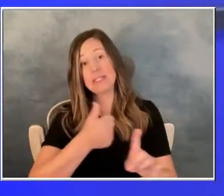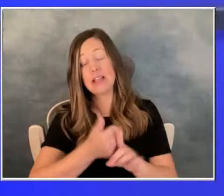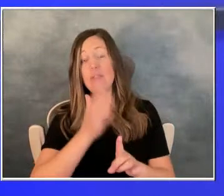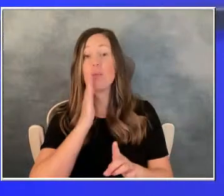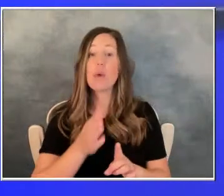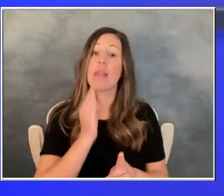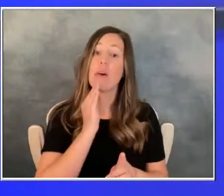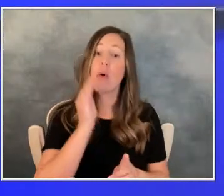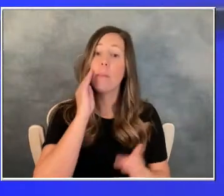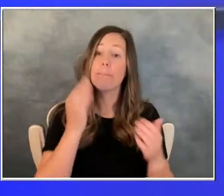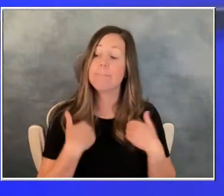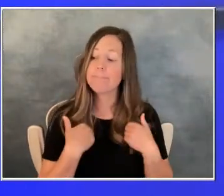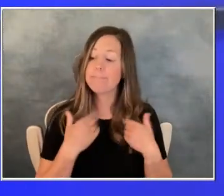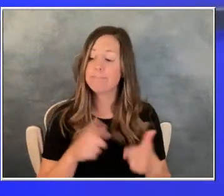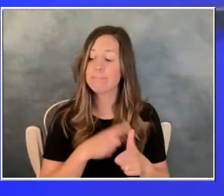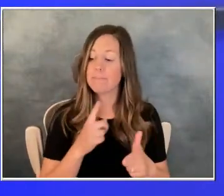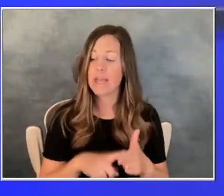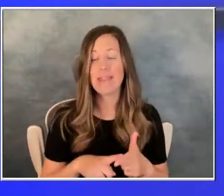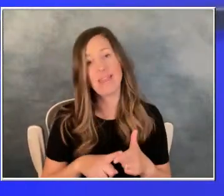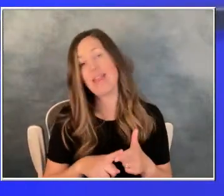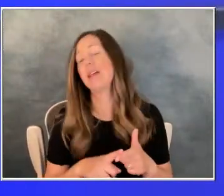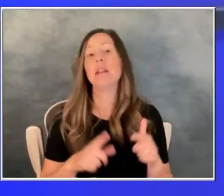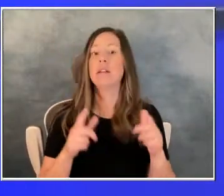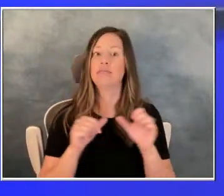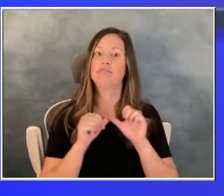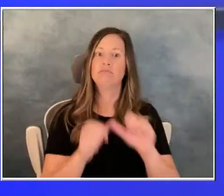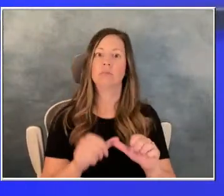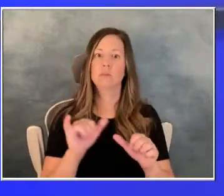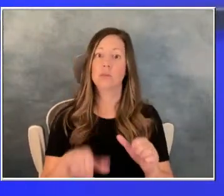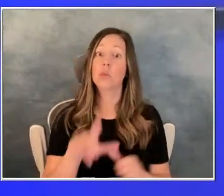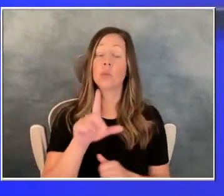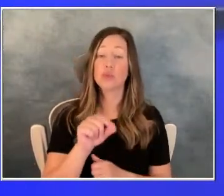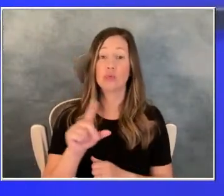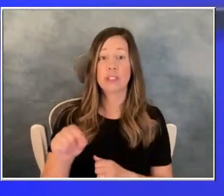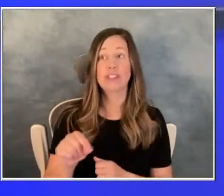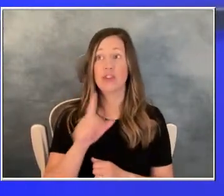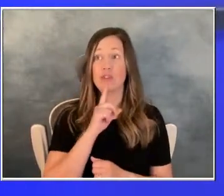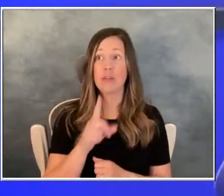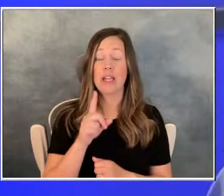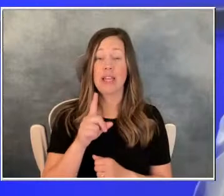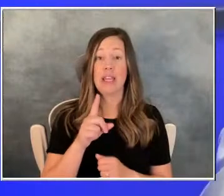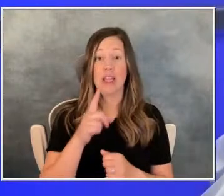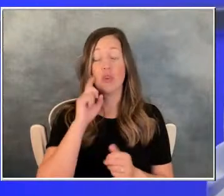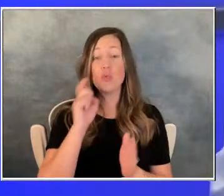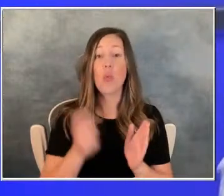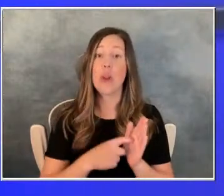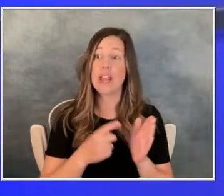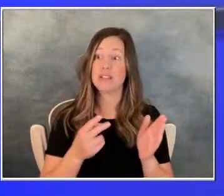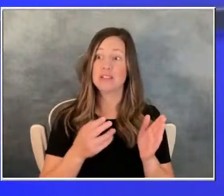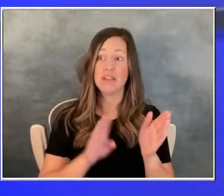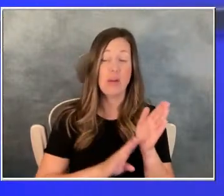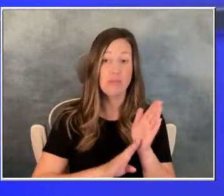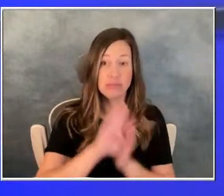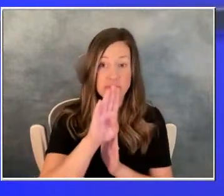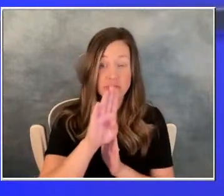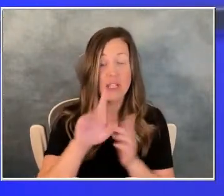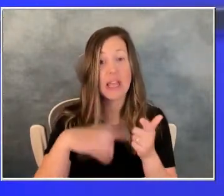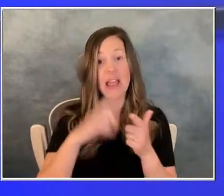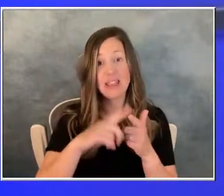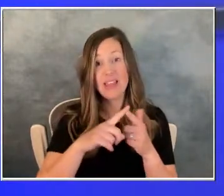home, and that tradition has continued. So 2020 has been a big spike, and it has continued because now,